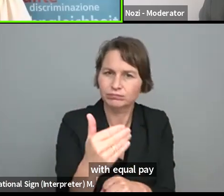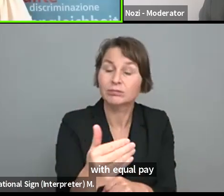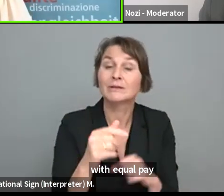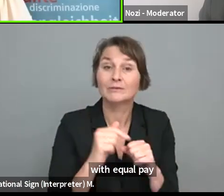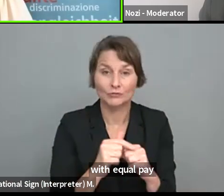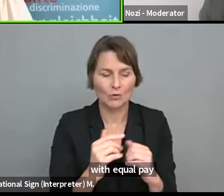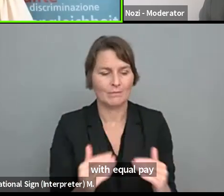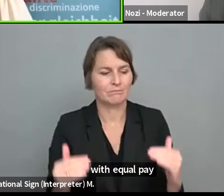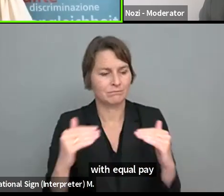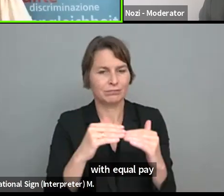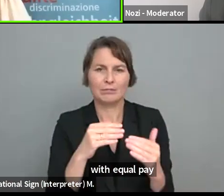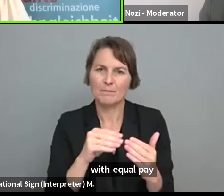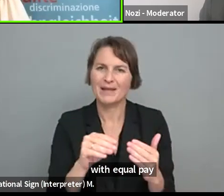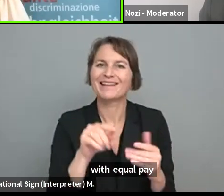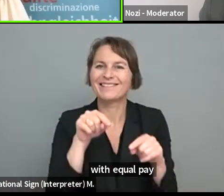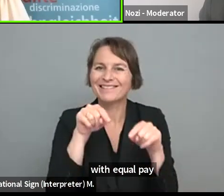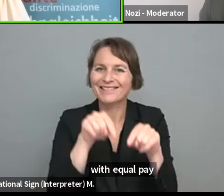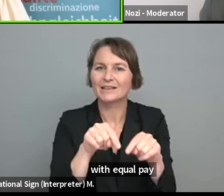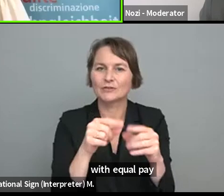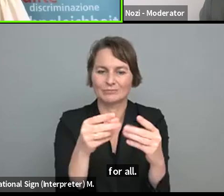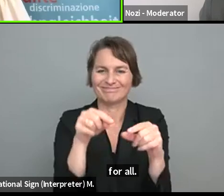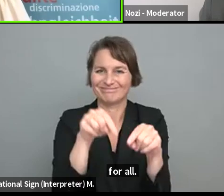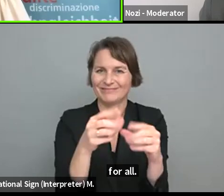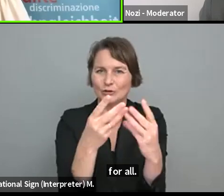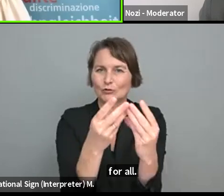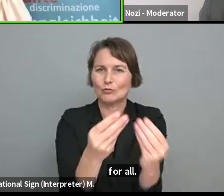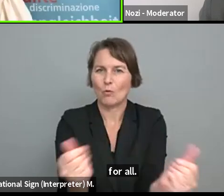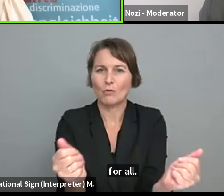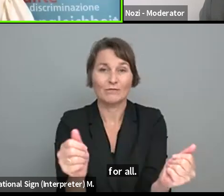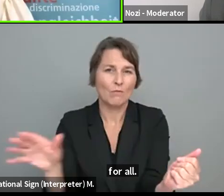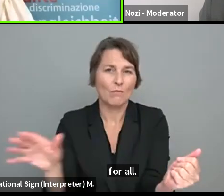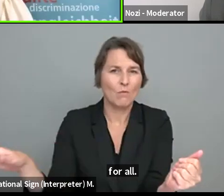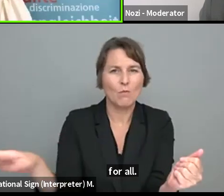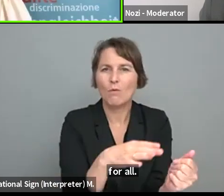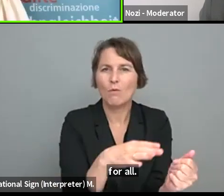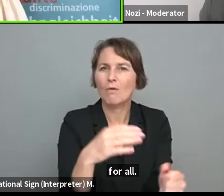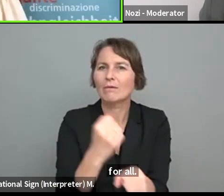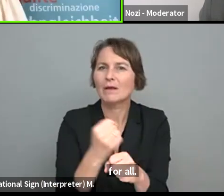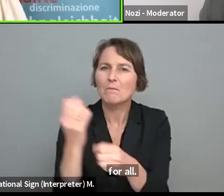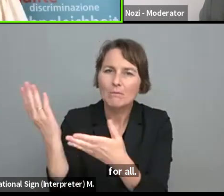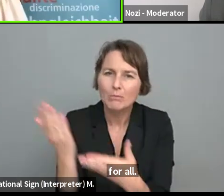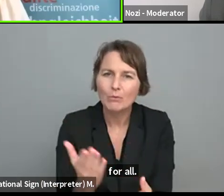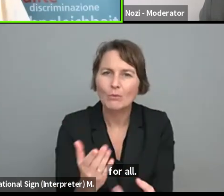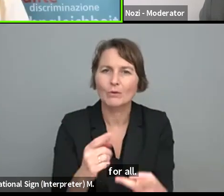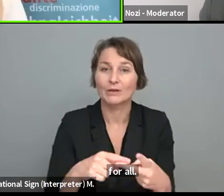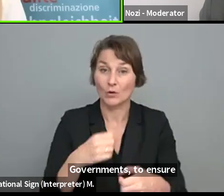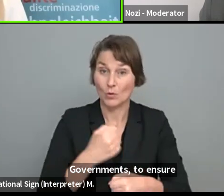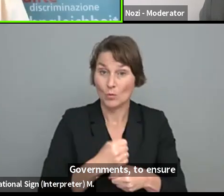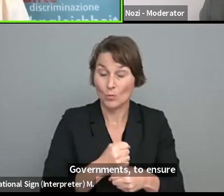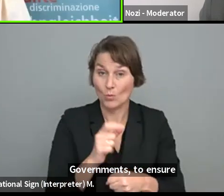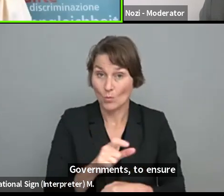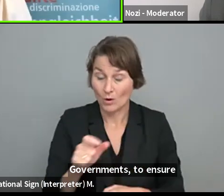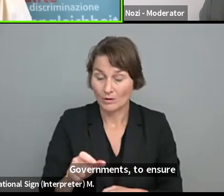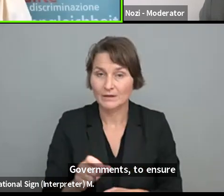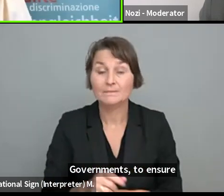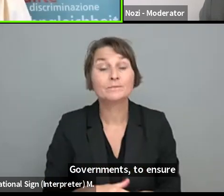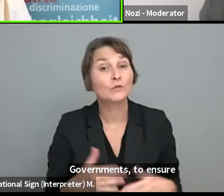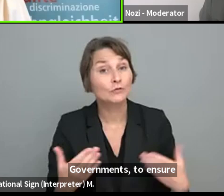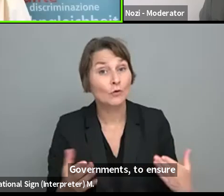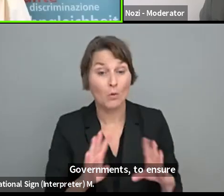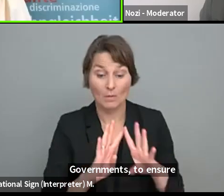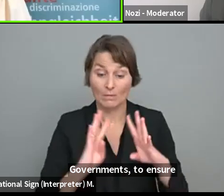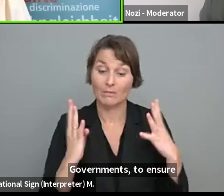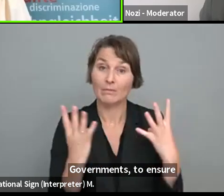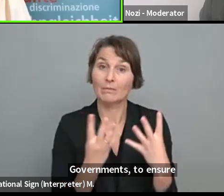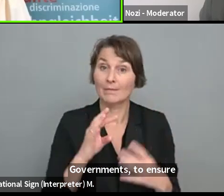solutions for all employers and workers. EPIC reminds civil